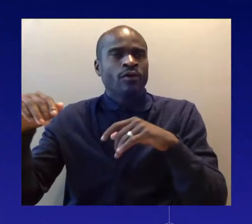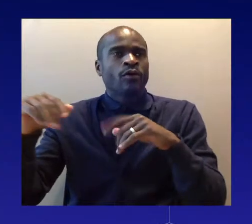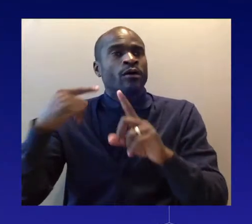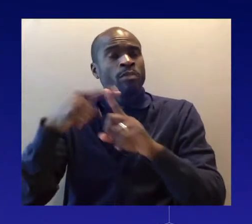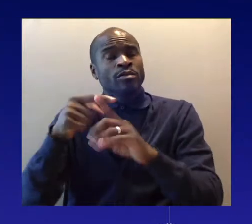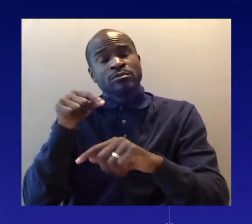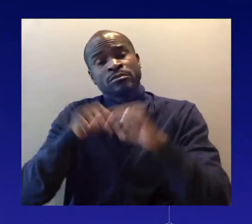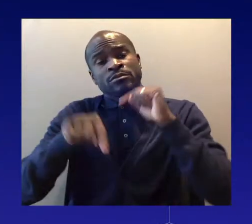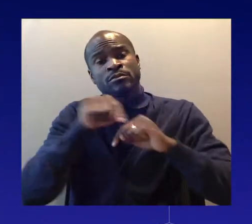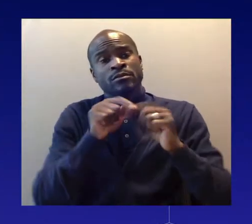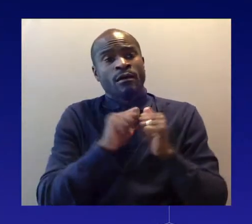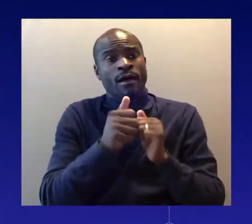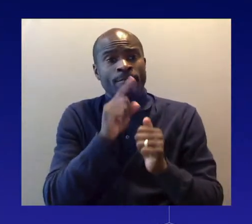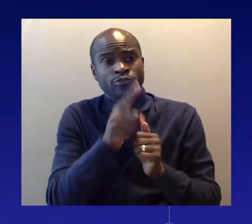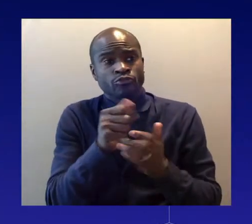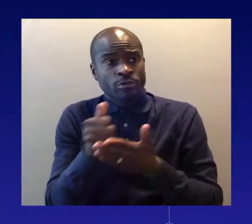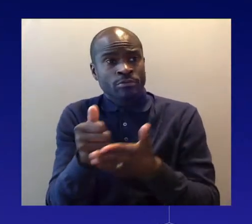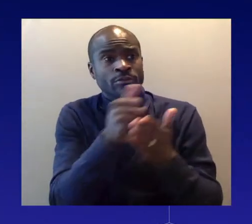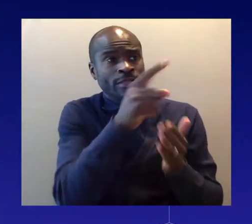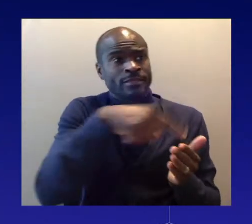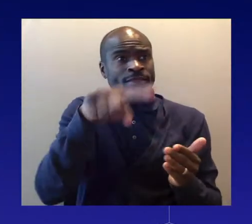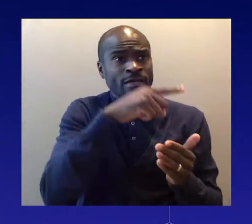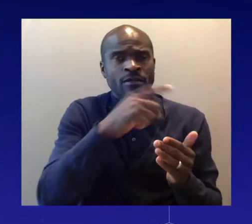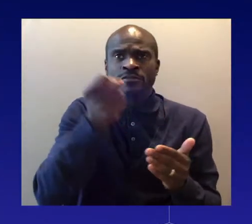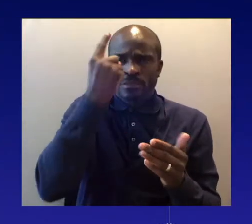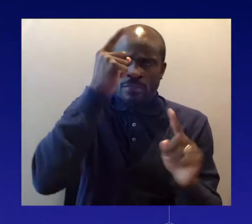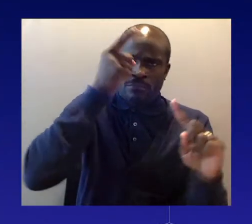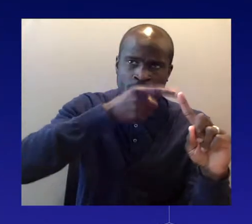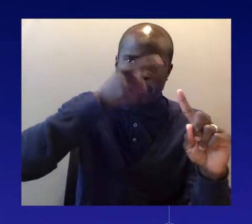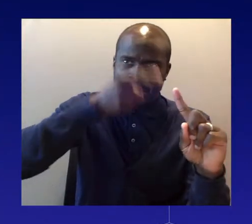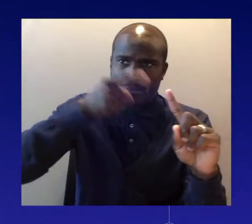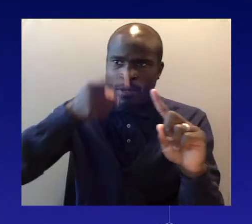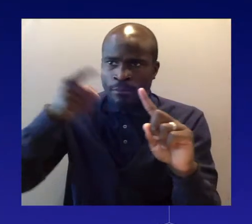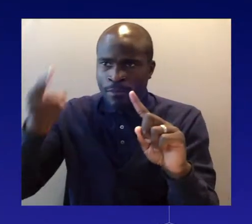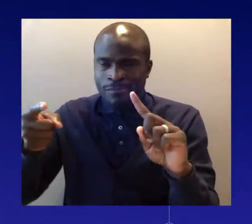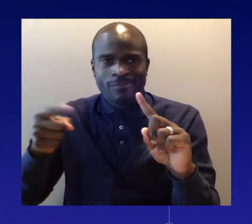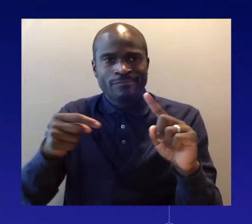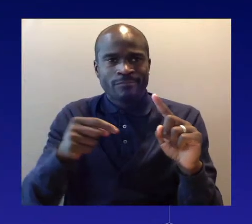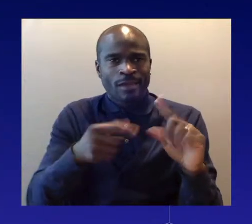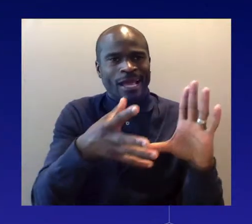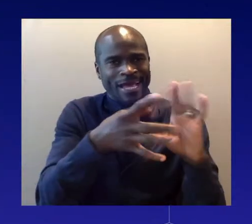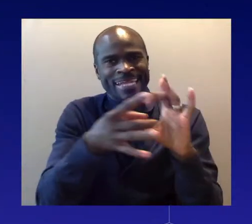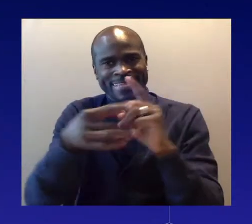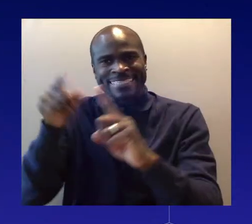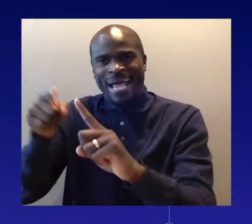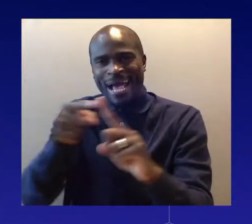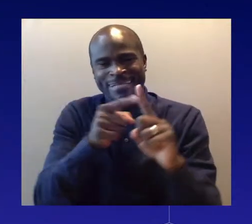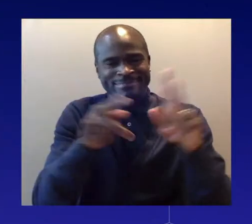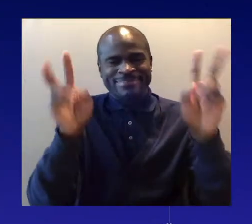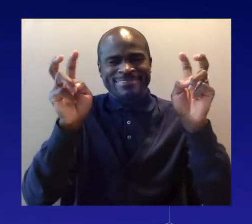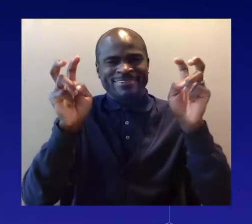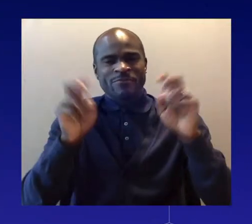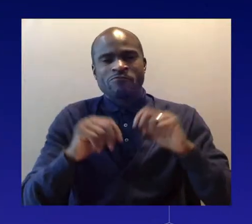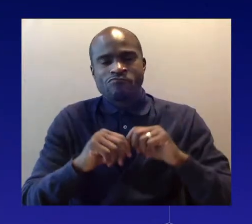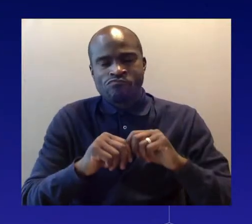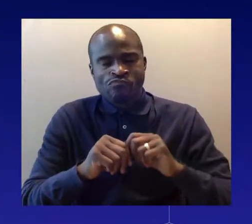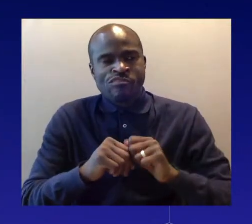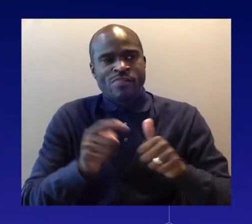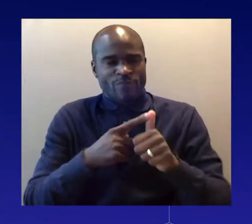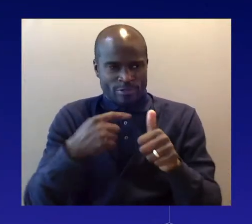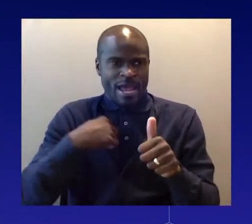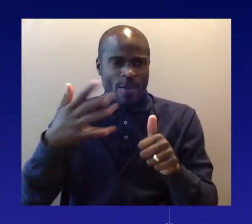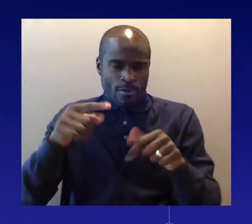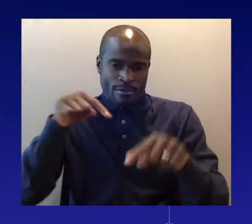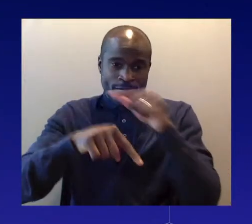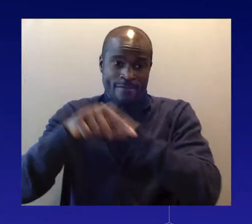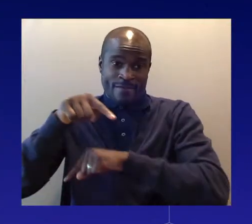a meaningful and robust way? So I'm gonna wind us back to give you some overarching view on this, and then I promise to come back to that payment